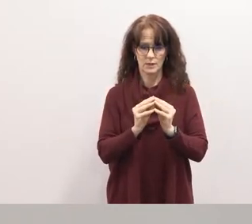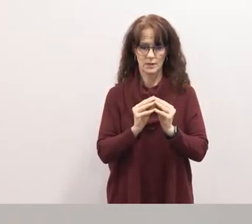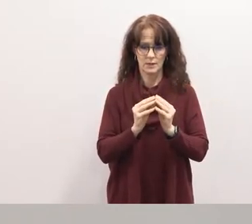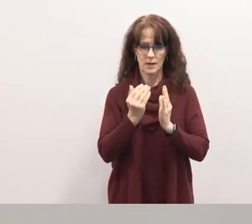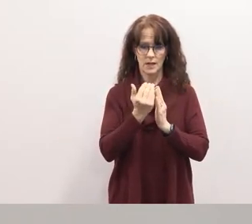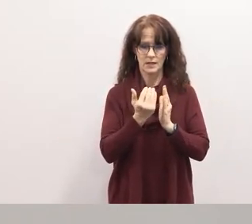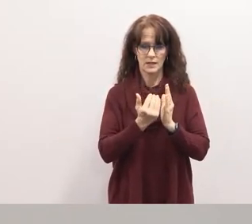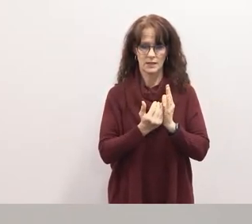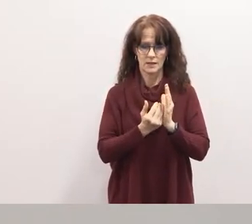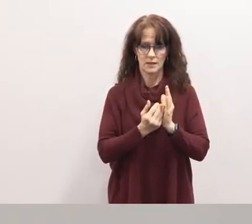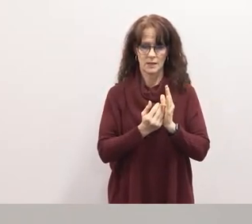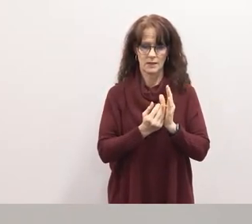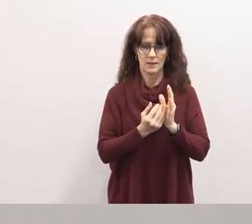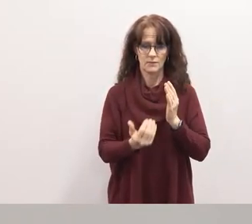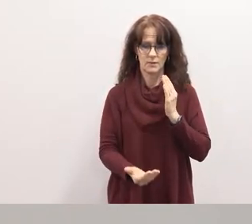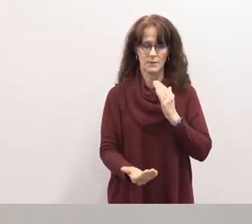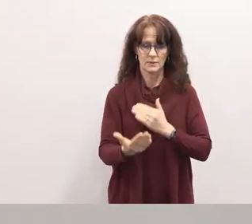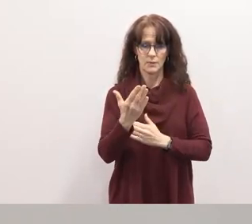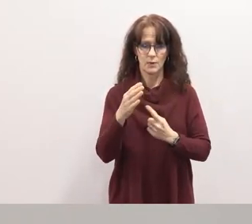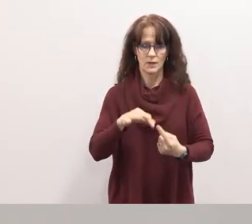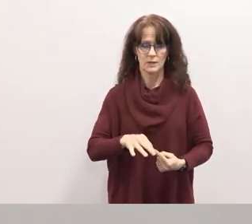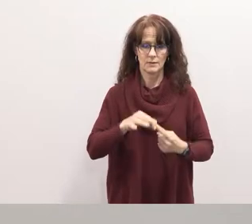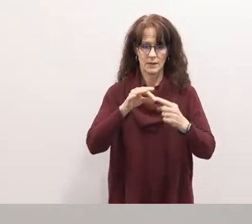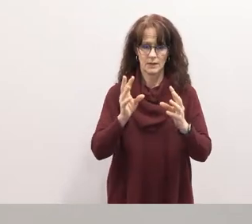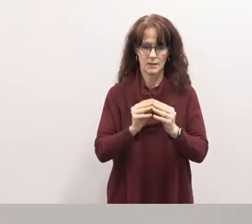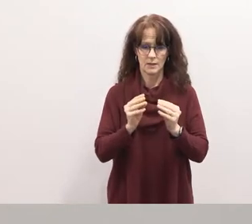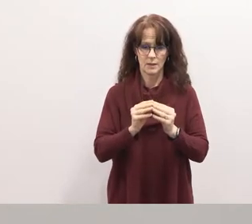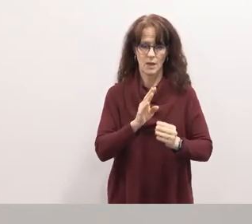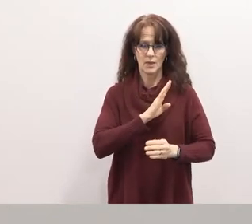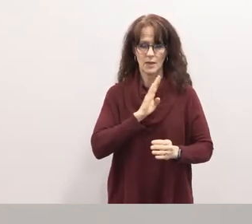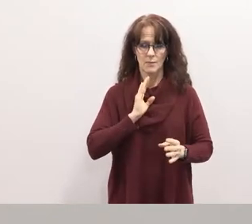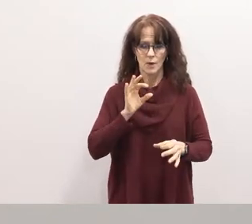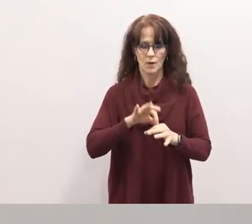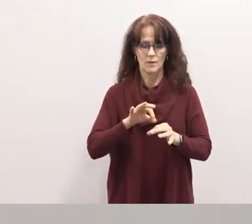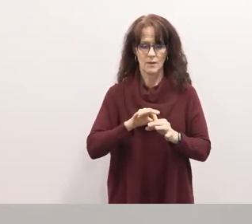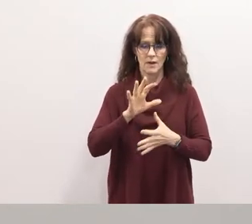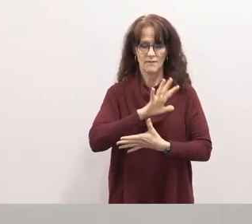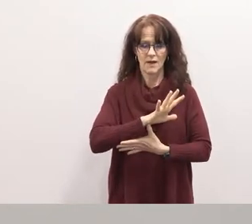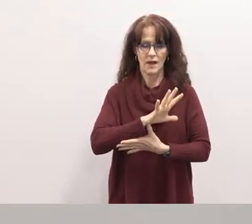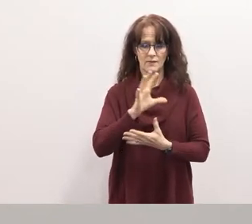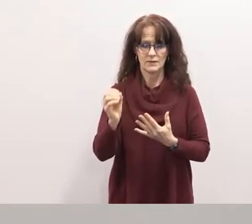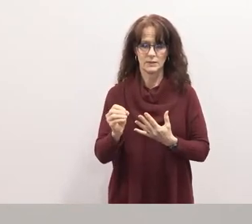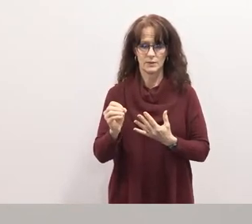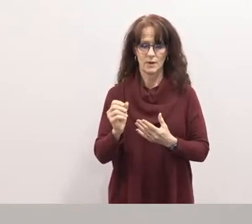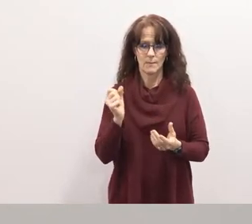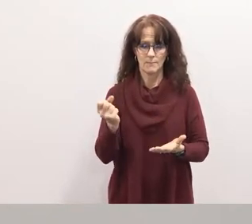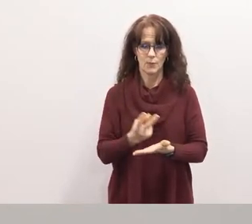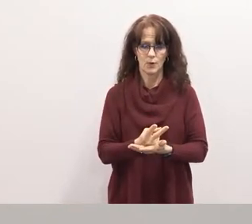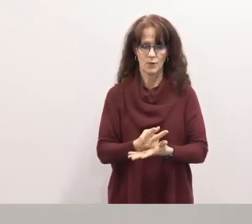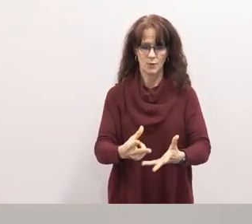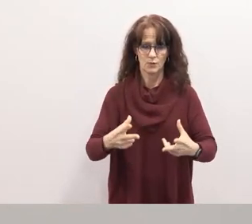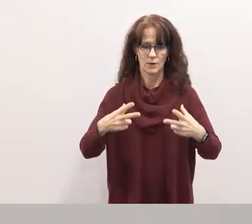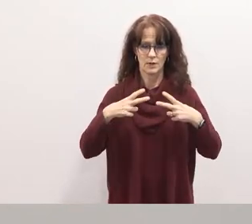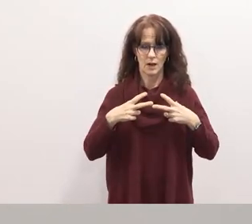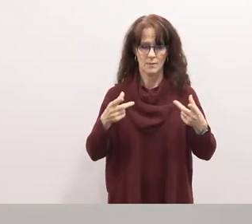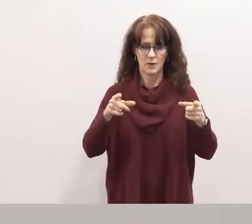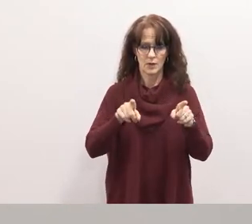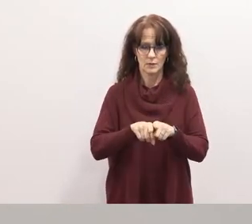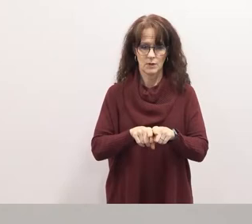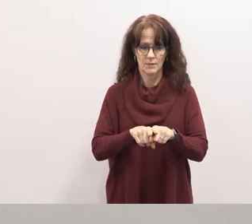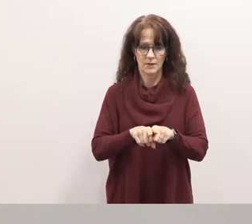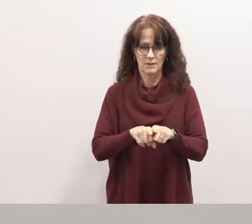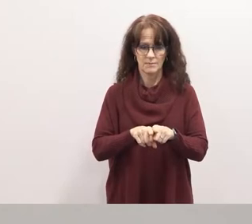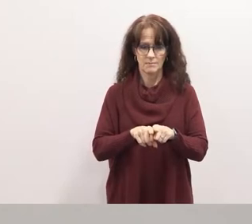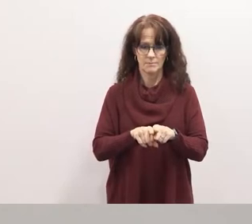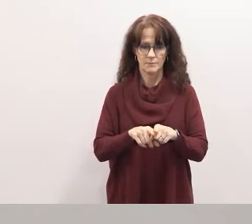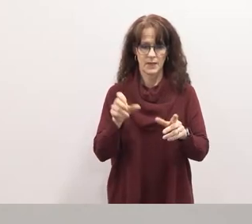On the closed session agenda item from this morning's special meeting, the board voted 5-0 to approve a retirement agreement release with